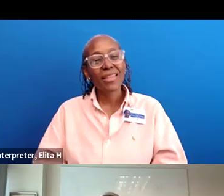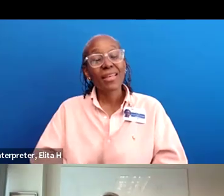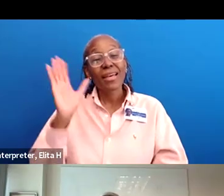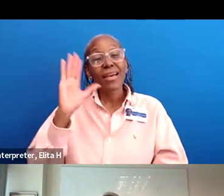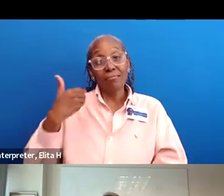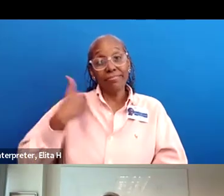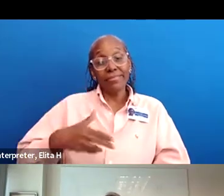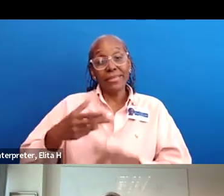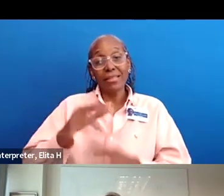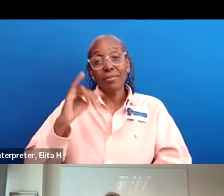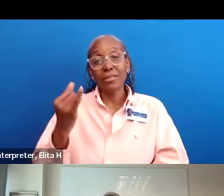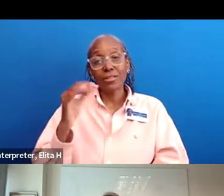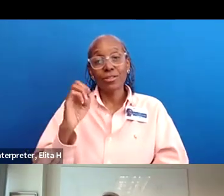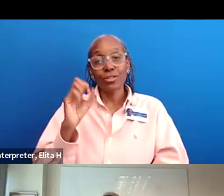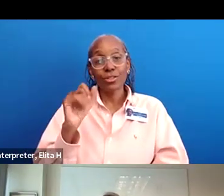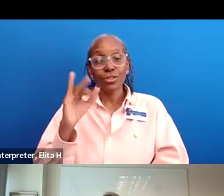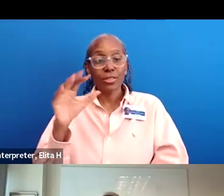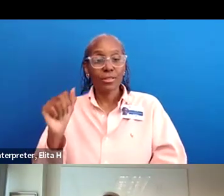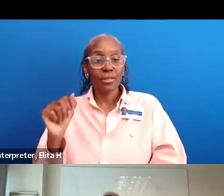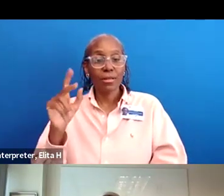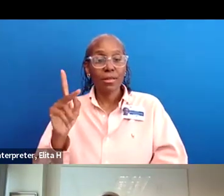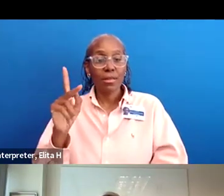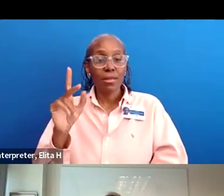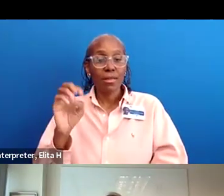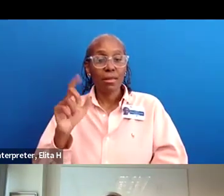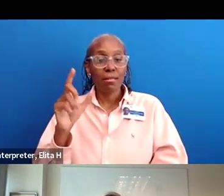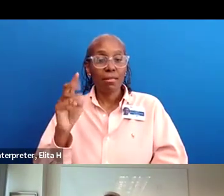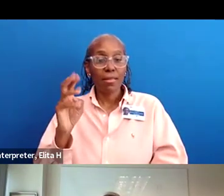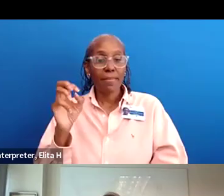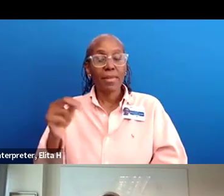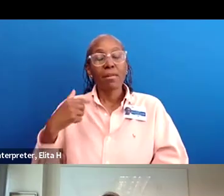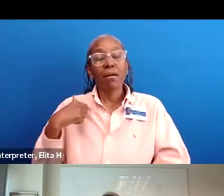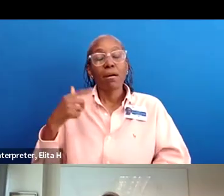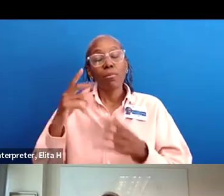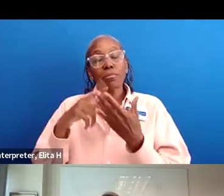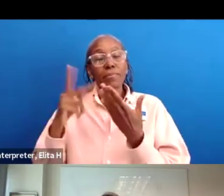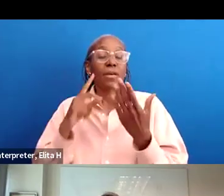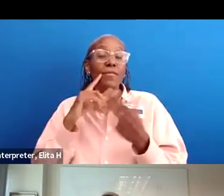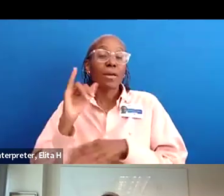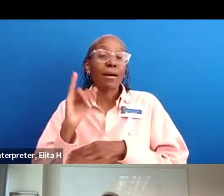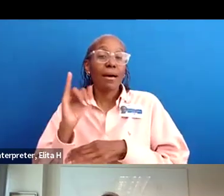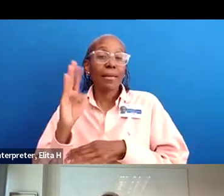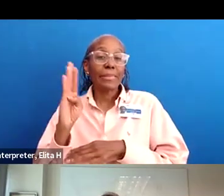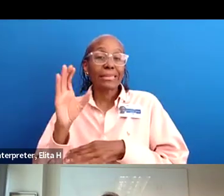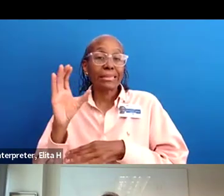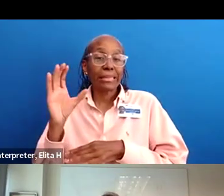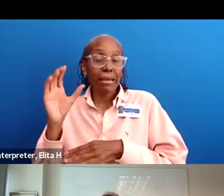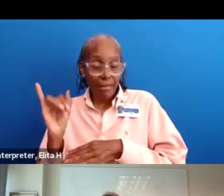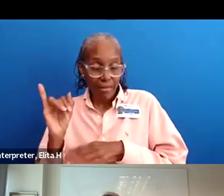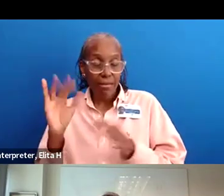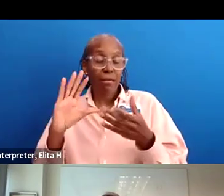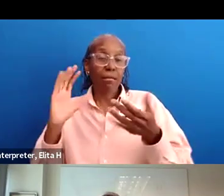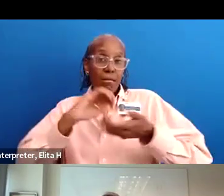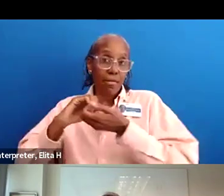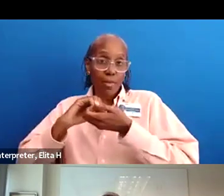Hi, I'm Jessica Kelemen, and I am the program manager of the IBCI collaborative community. And